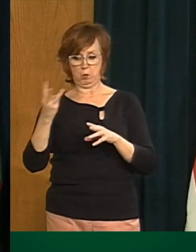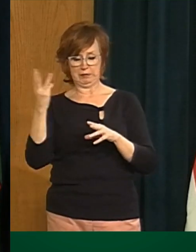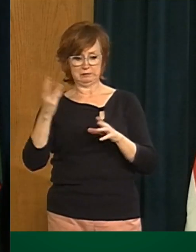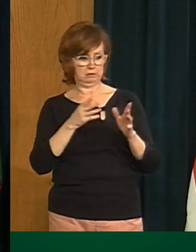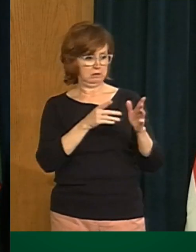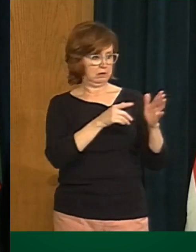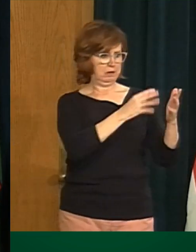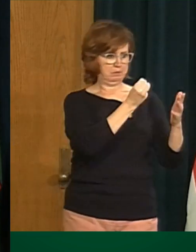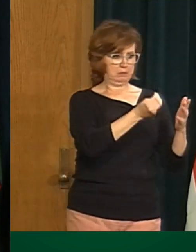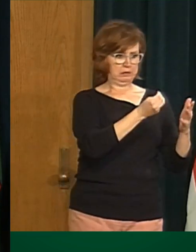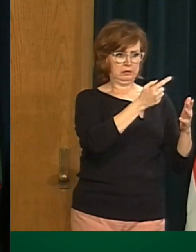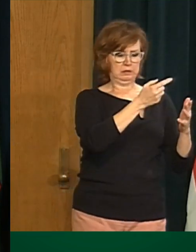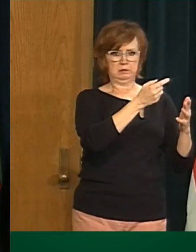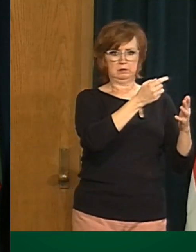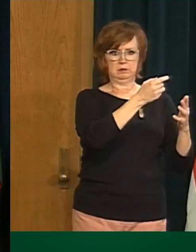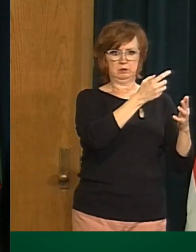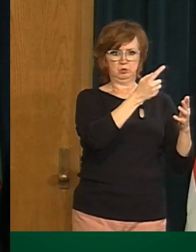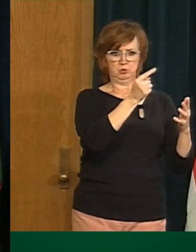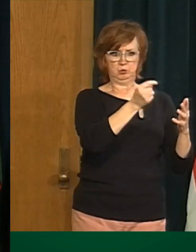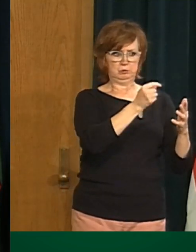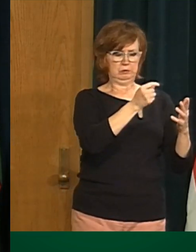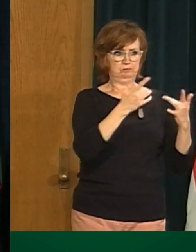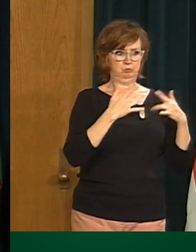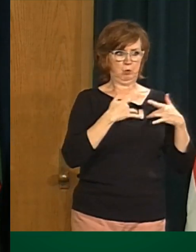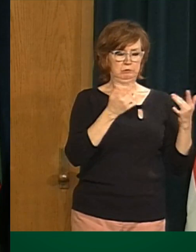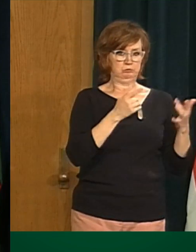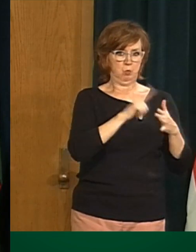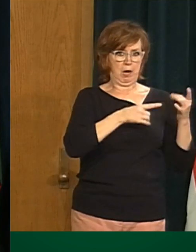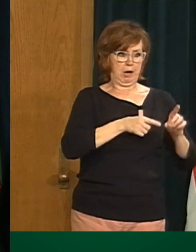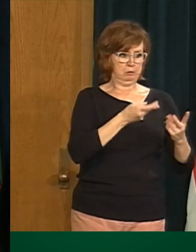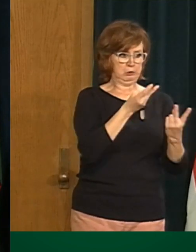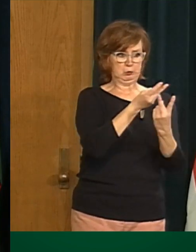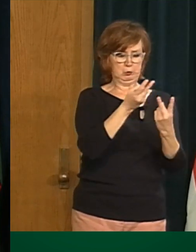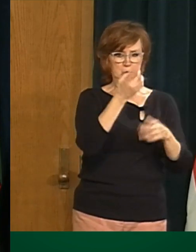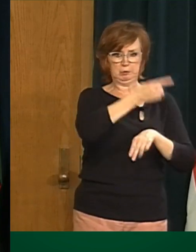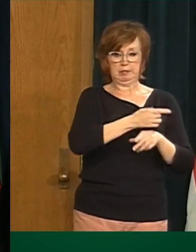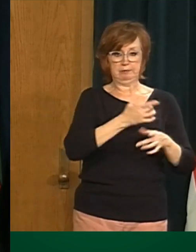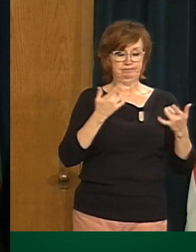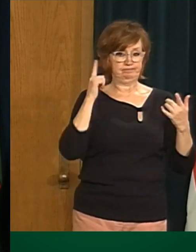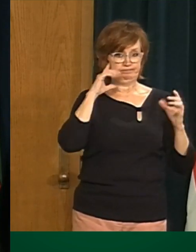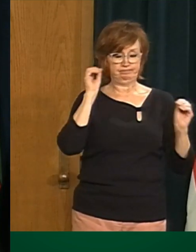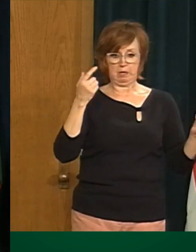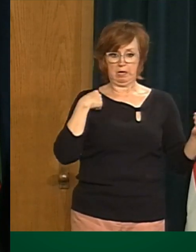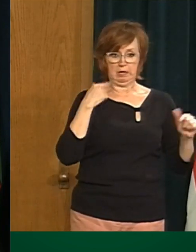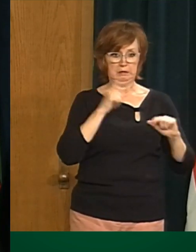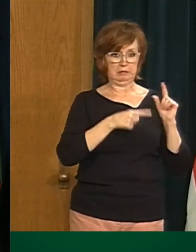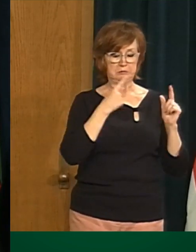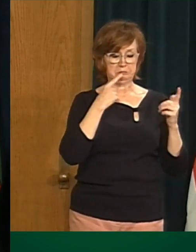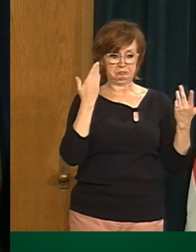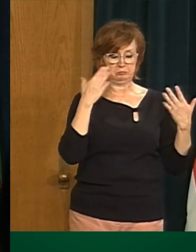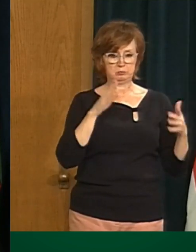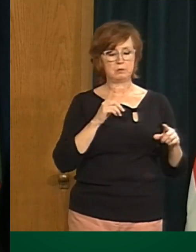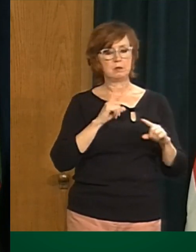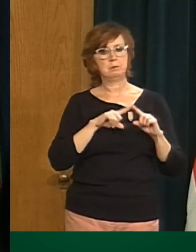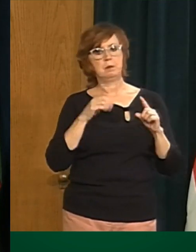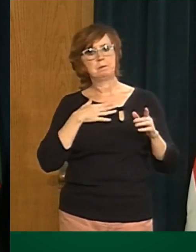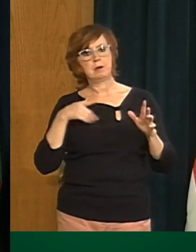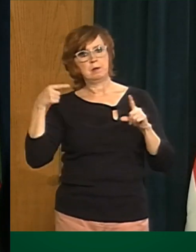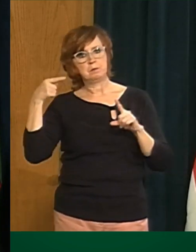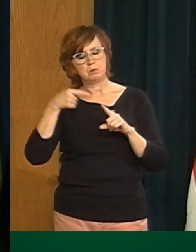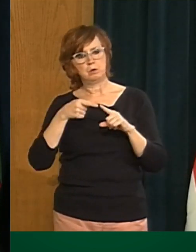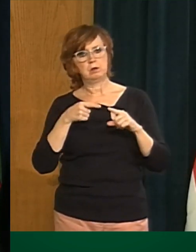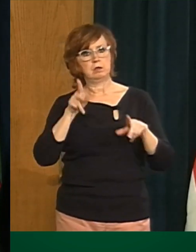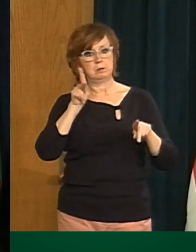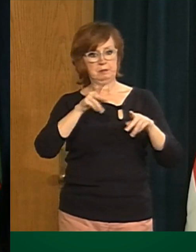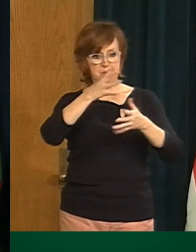Sunday and Tuesday evening, I believe, but I would say this. The people of this province can have every confidence that the